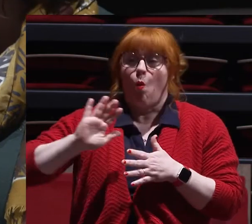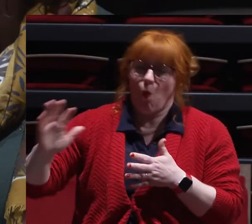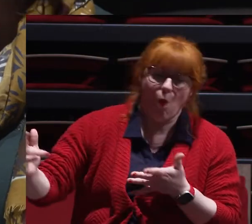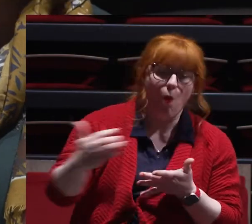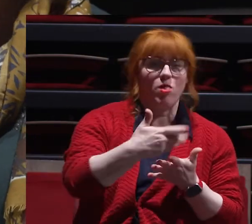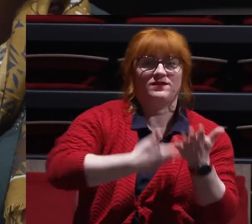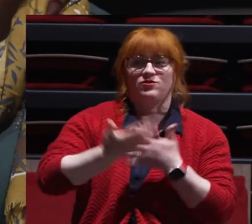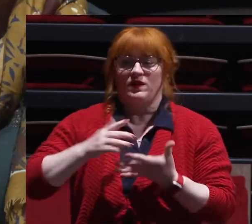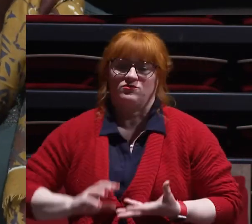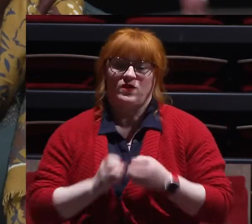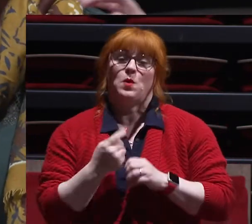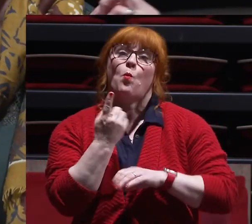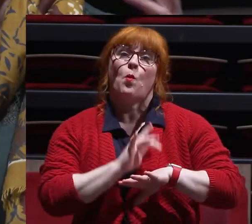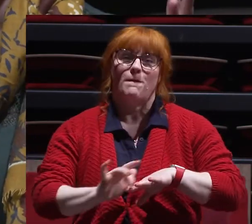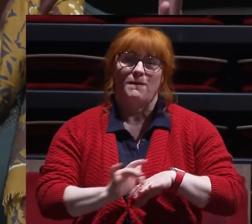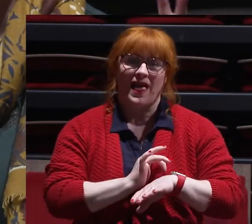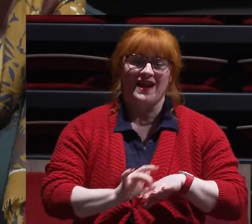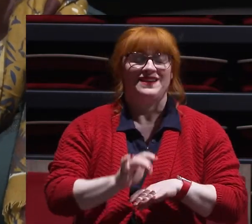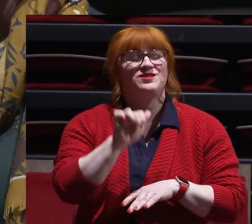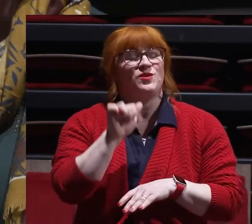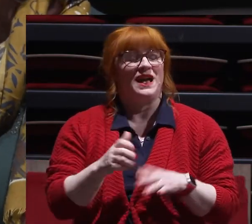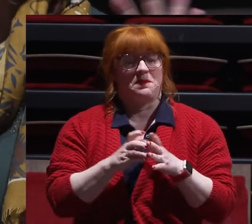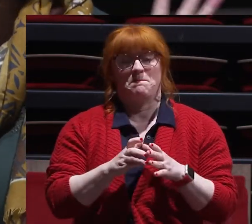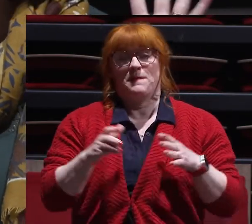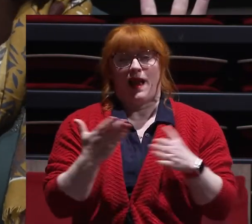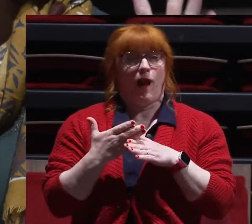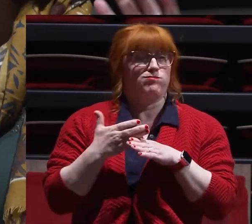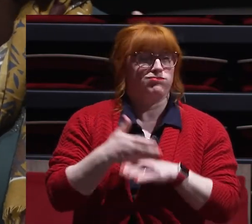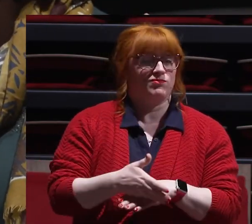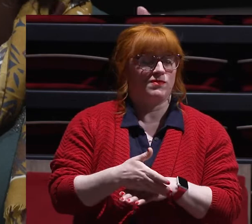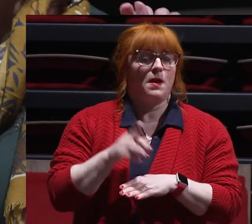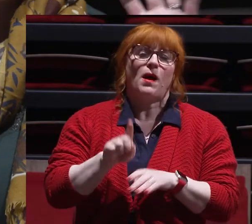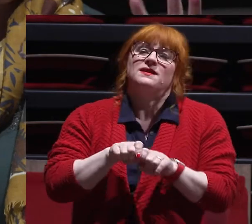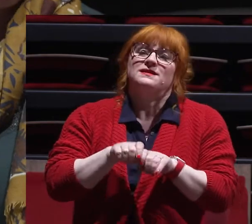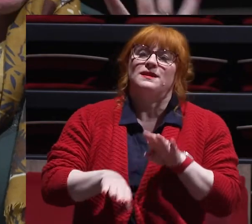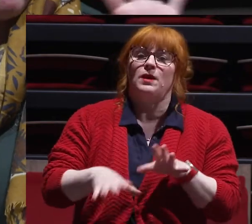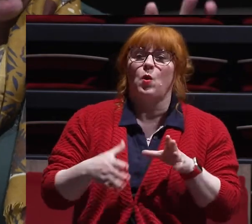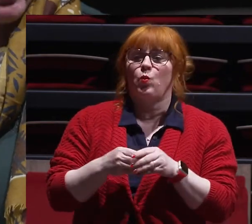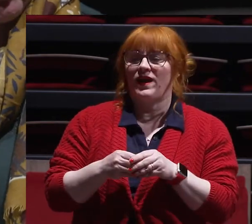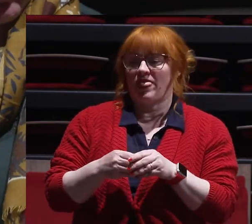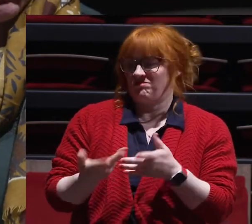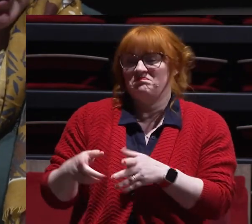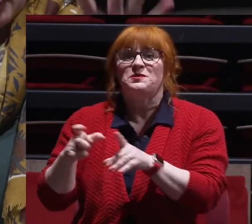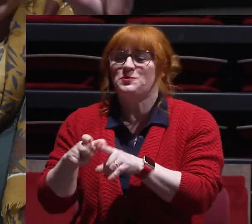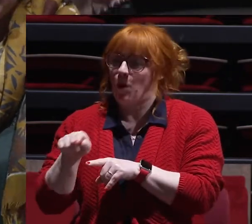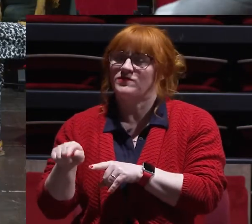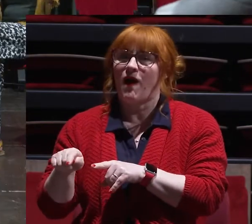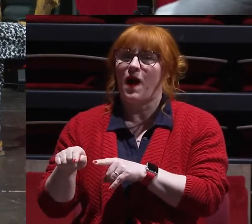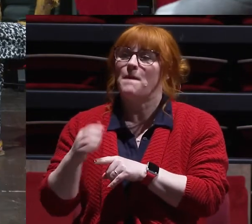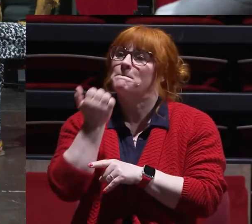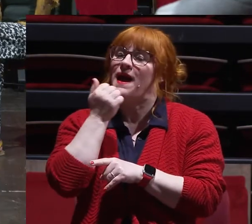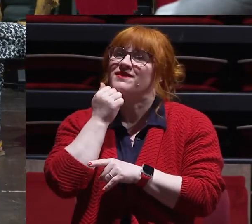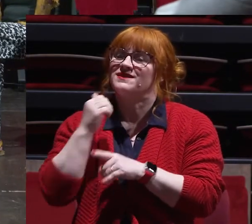play. I mean, that seems like a huge task. But it's a bit like when I'm helping my daughter with her maths homework. I